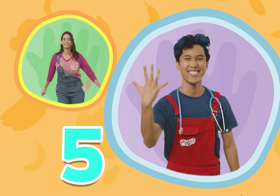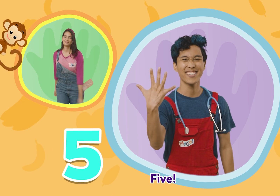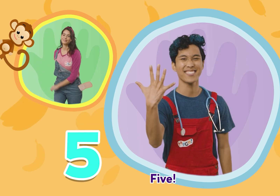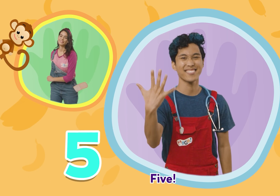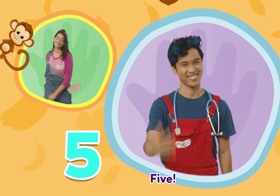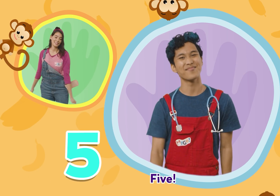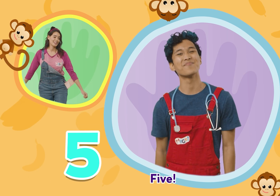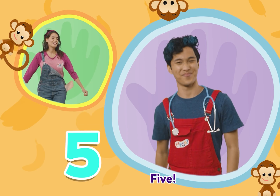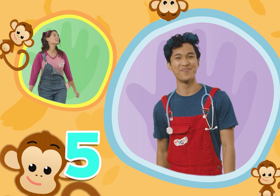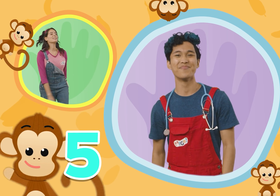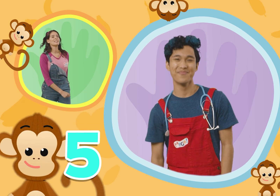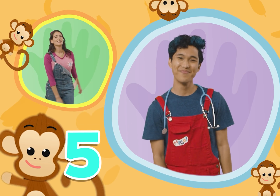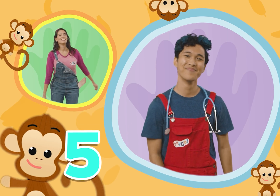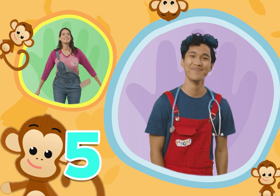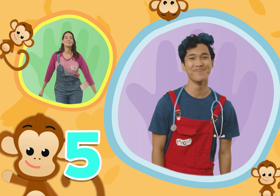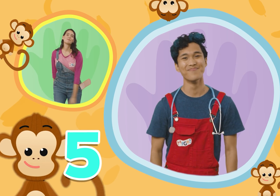Bye!